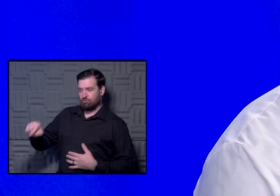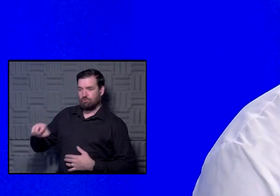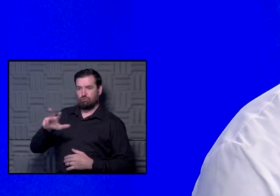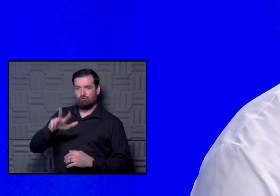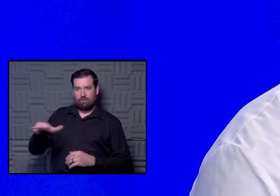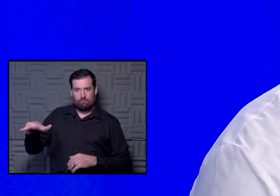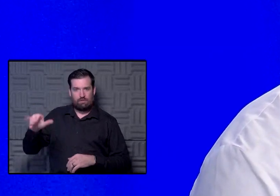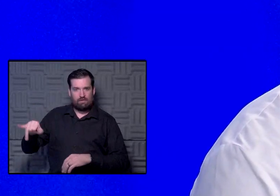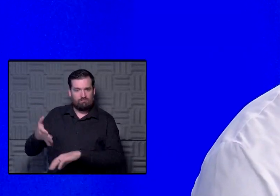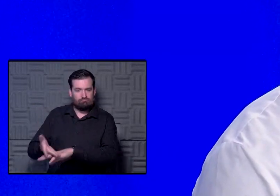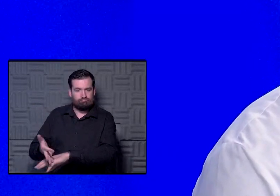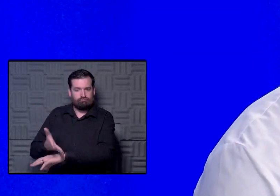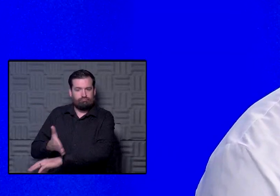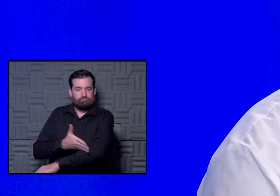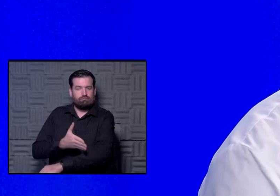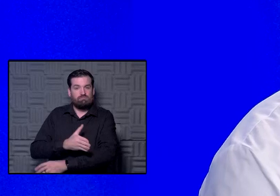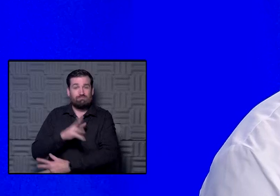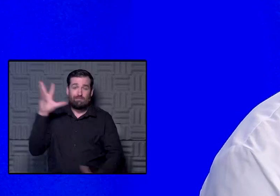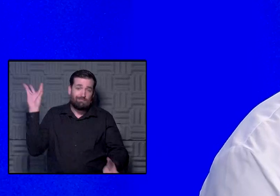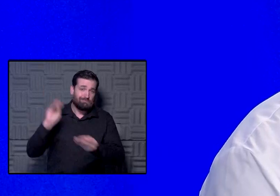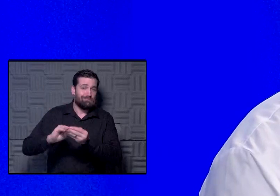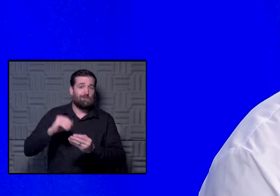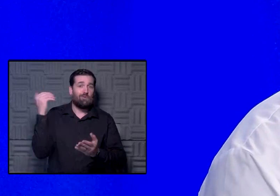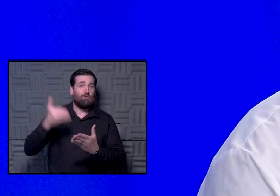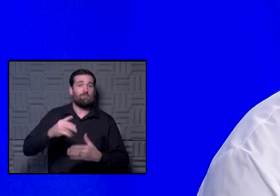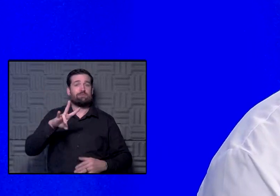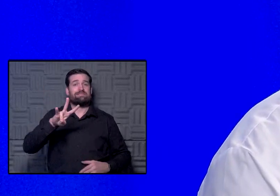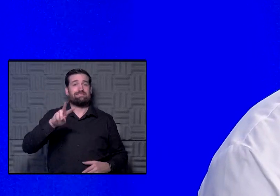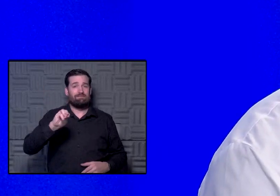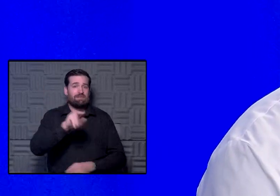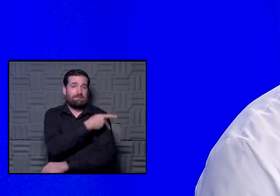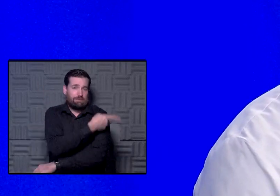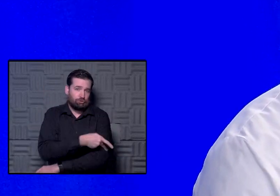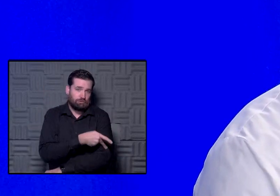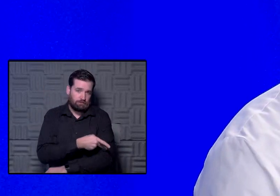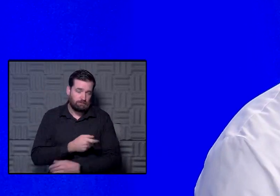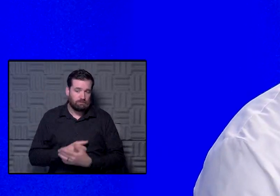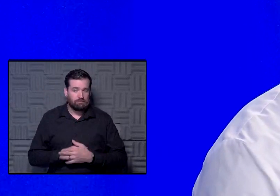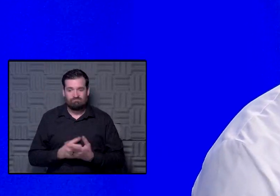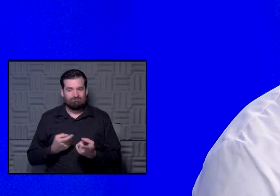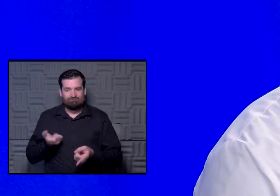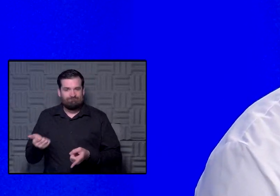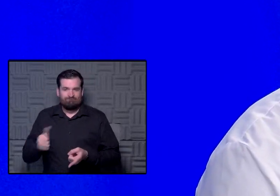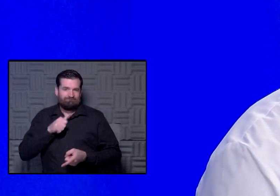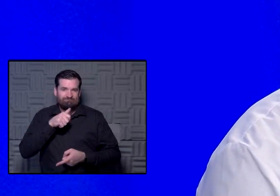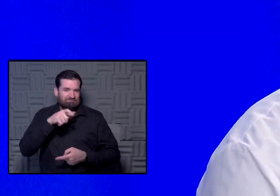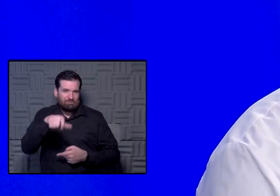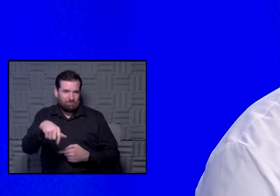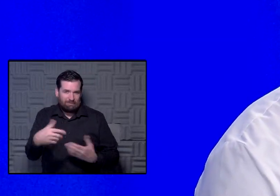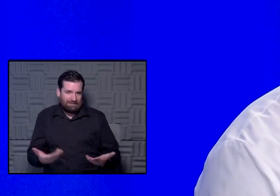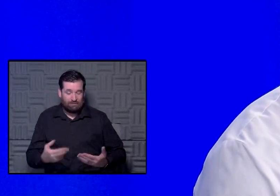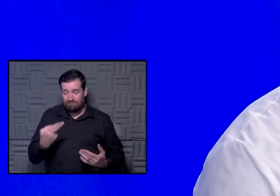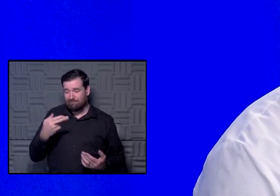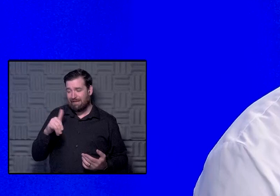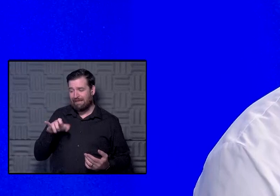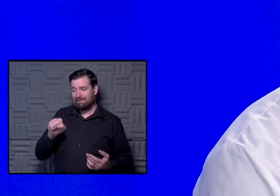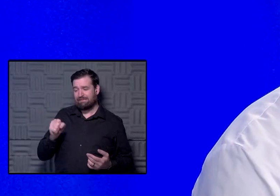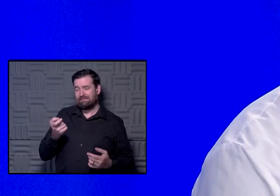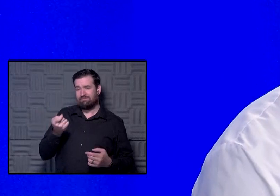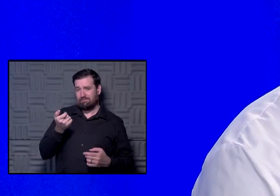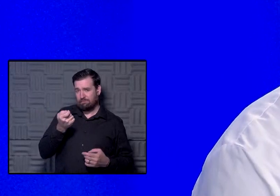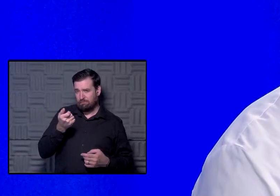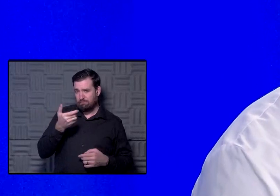in that recovery period. So almost 70 patients taking up beds right now who otherwise shouldn't be here. In Hays, they're doing a little bit